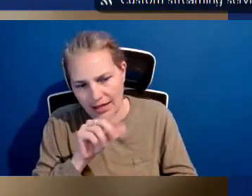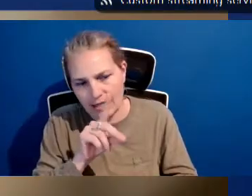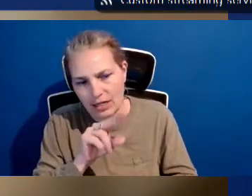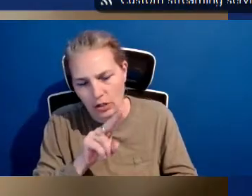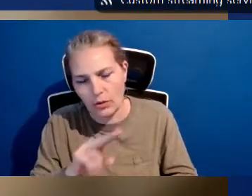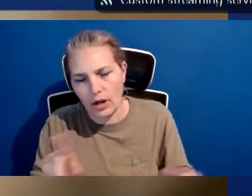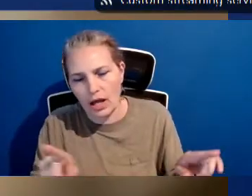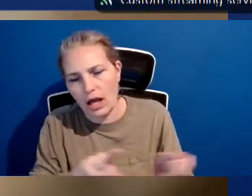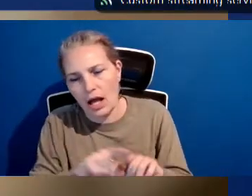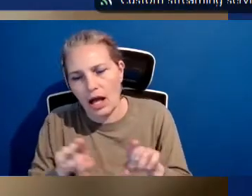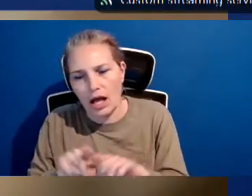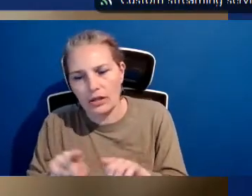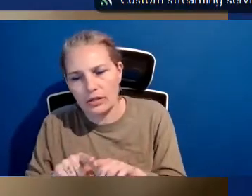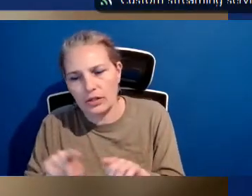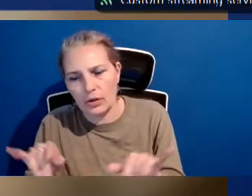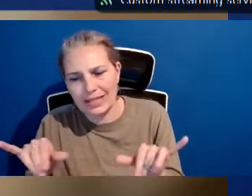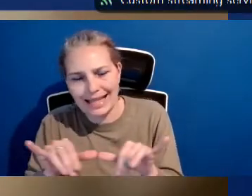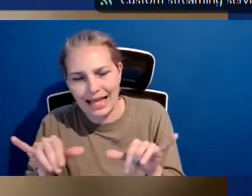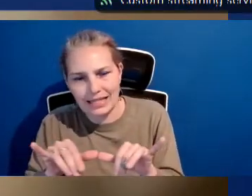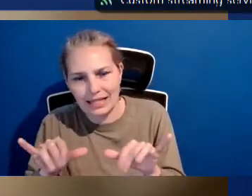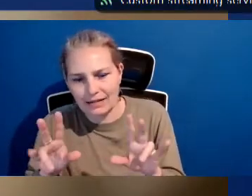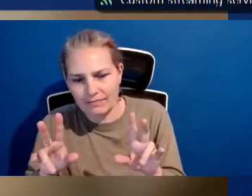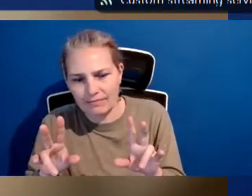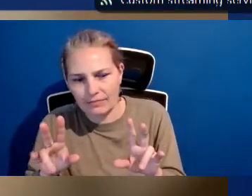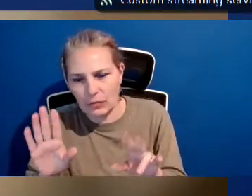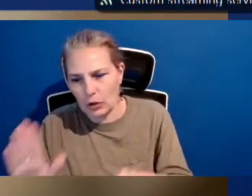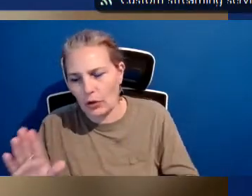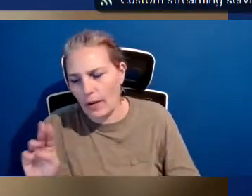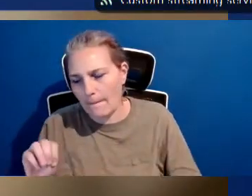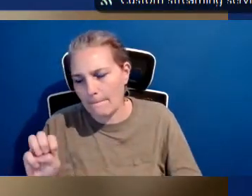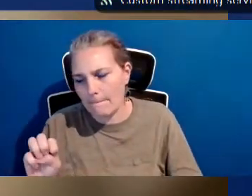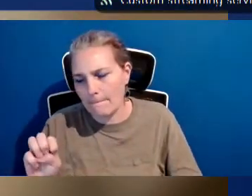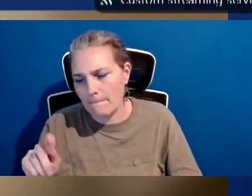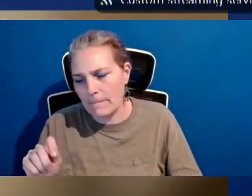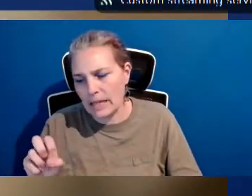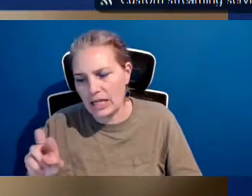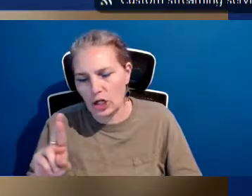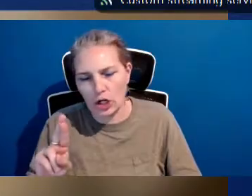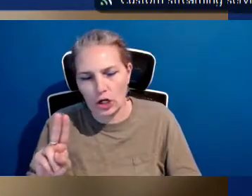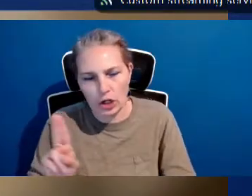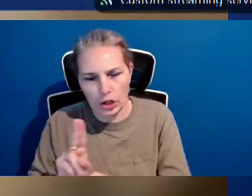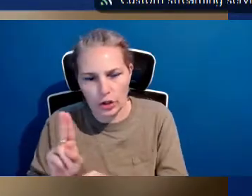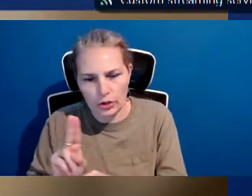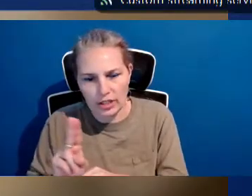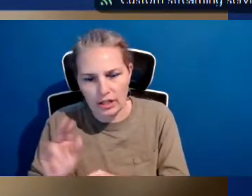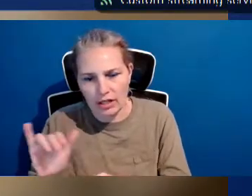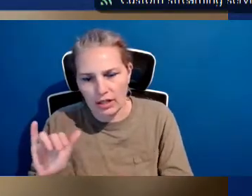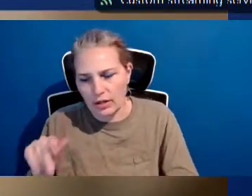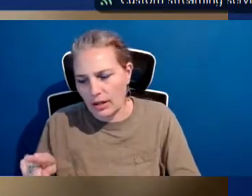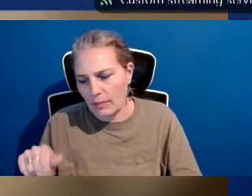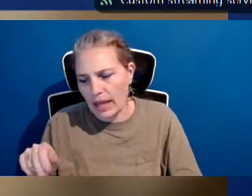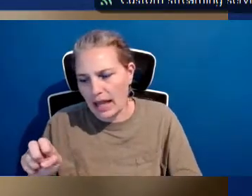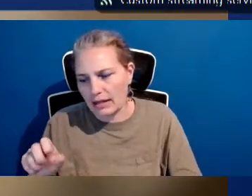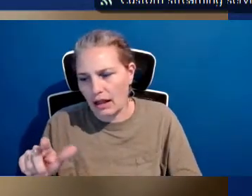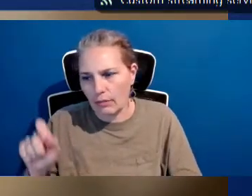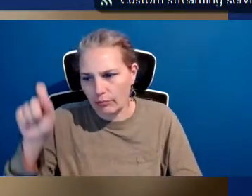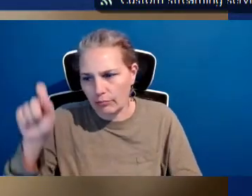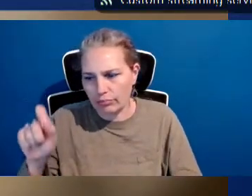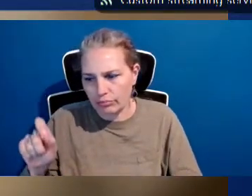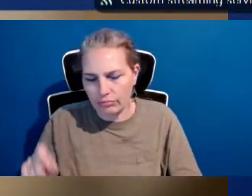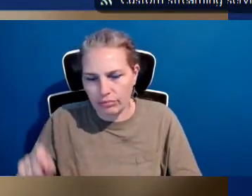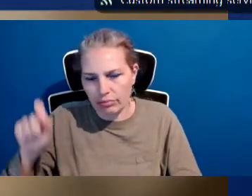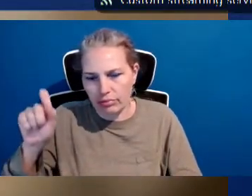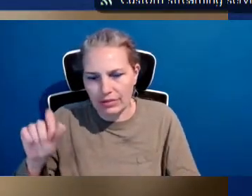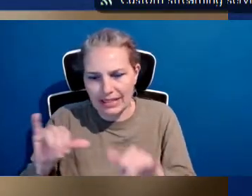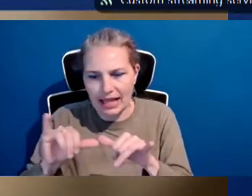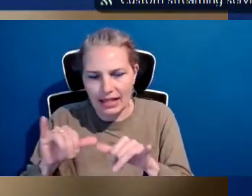up your meter, your meter usage and panel size. If you're going to have an